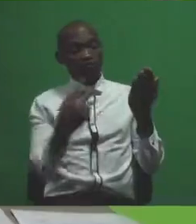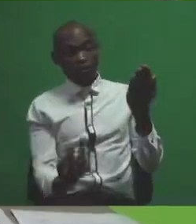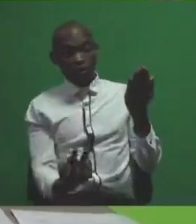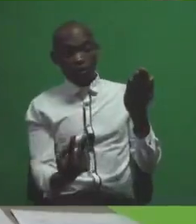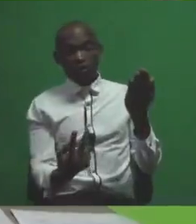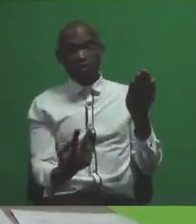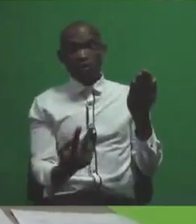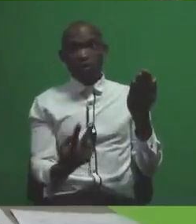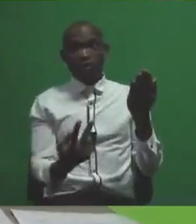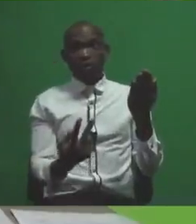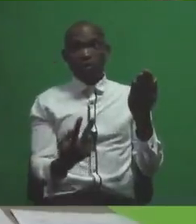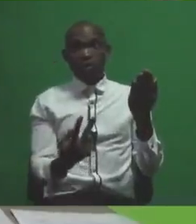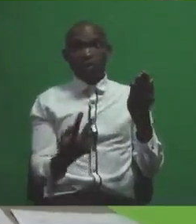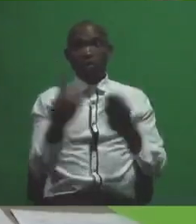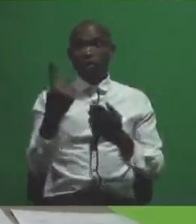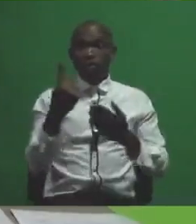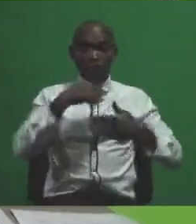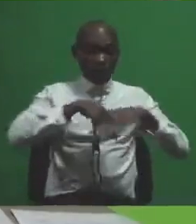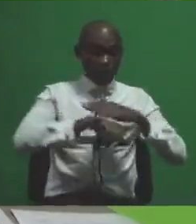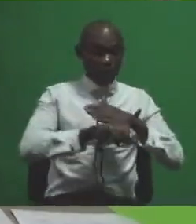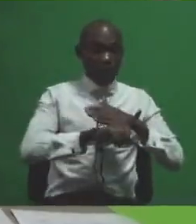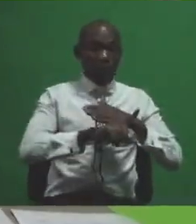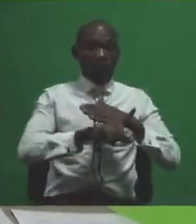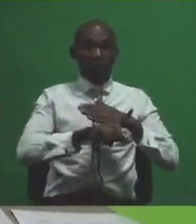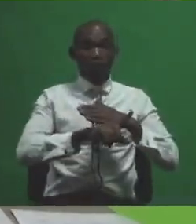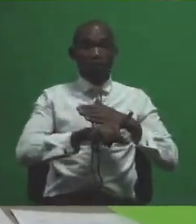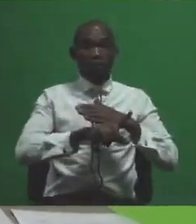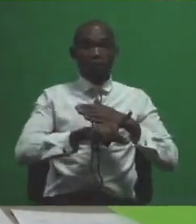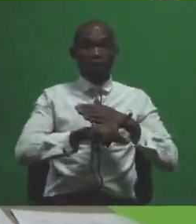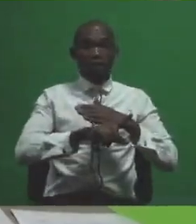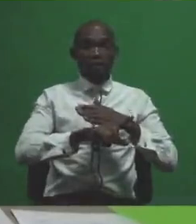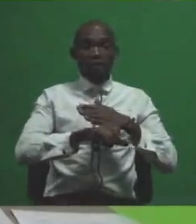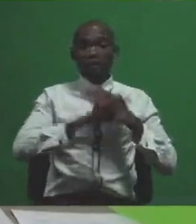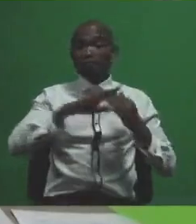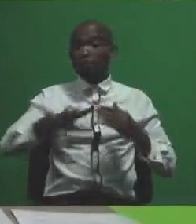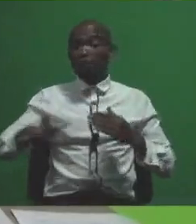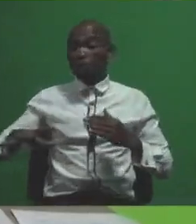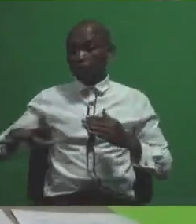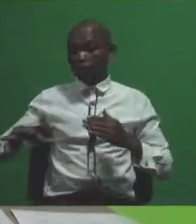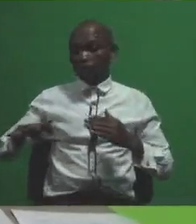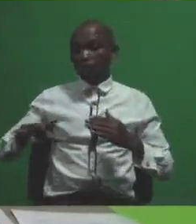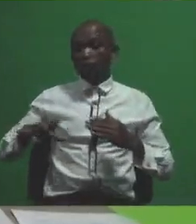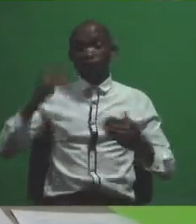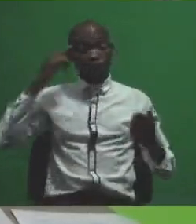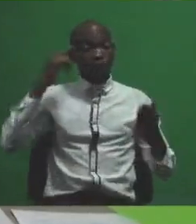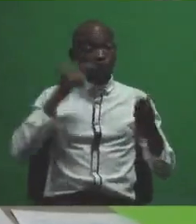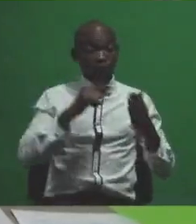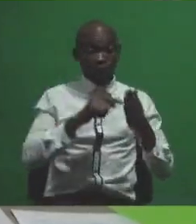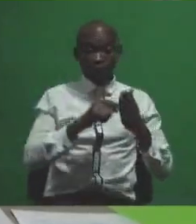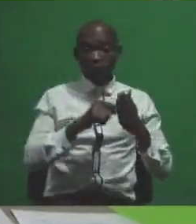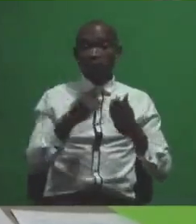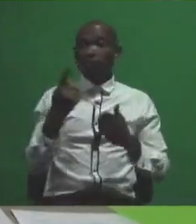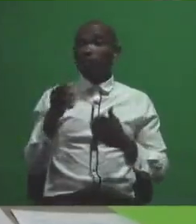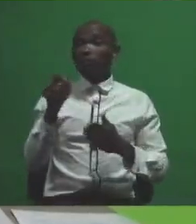whereby the one which is inside is spoiled there. So it means that